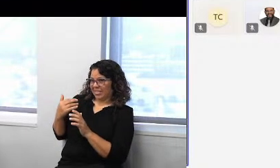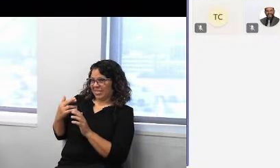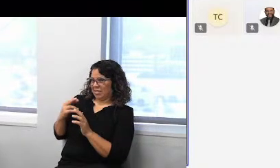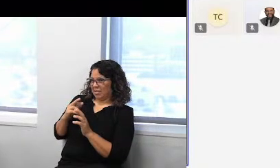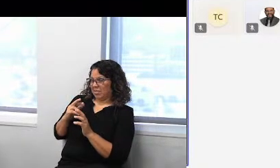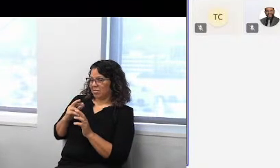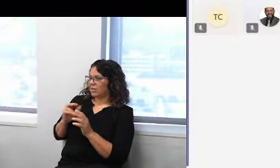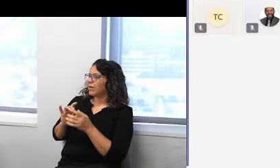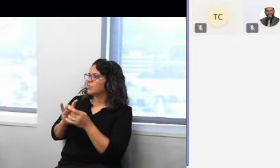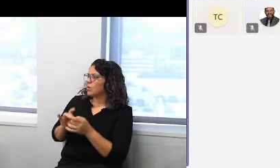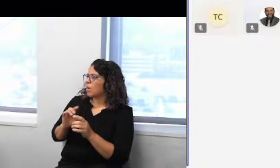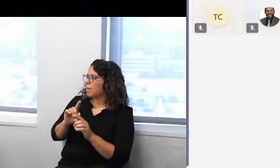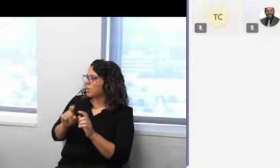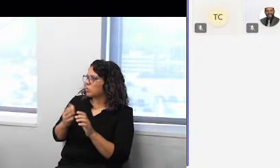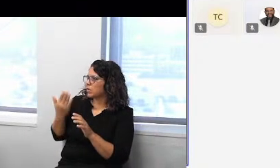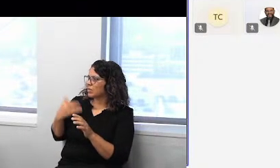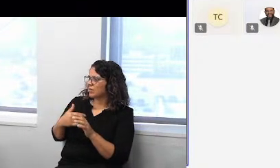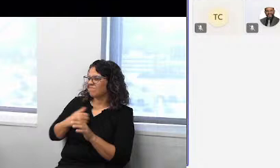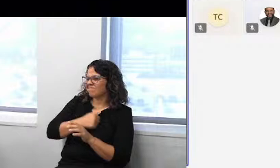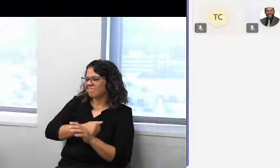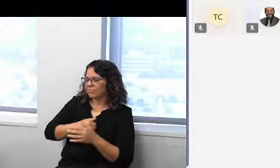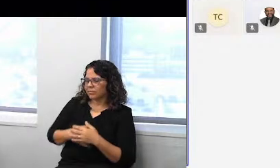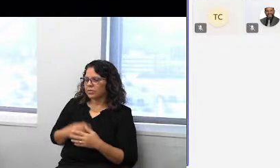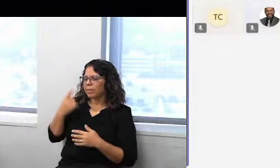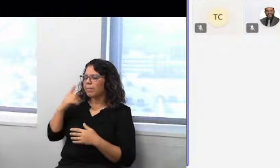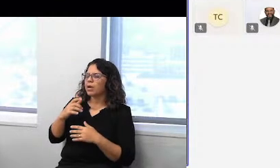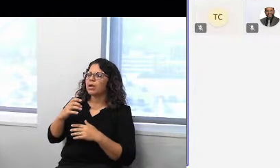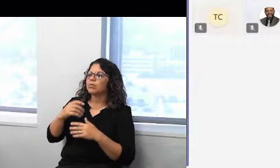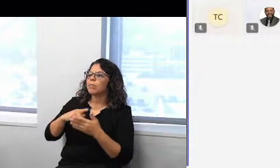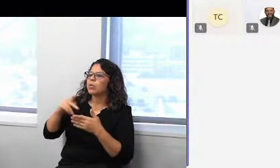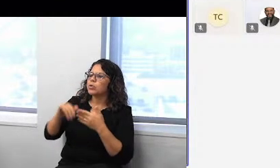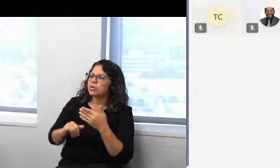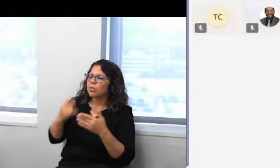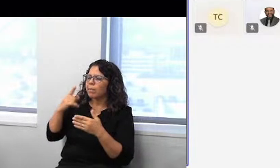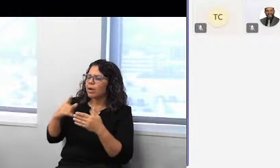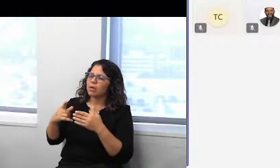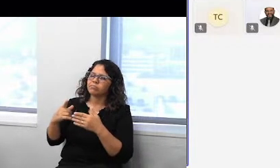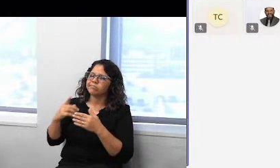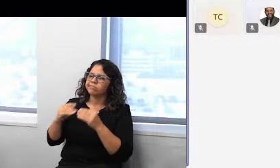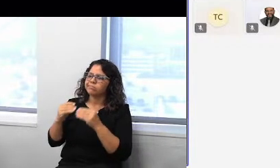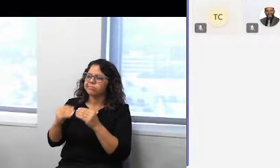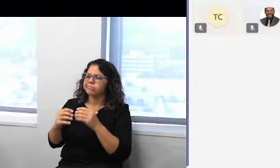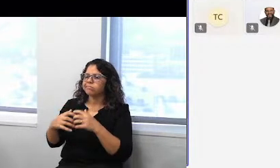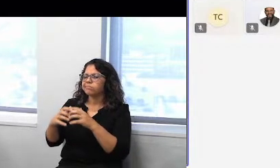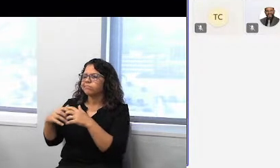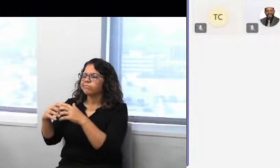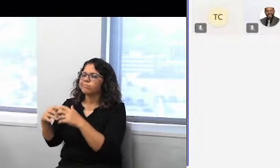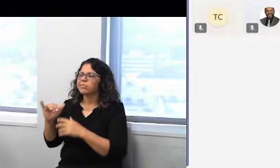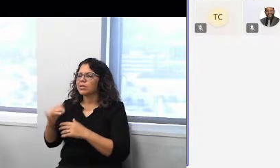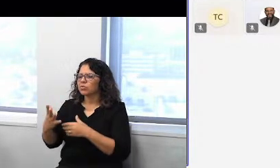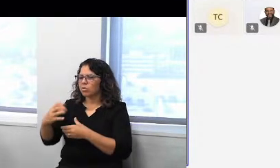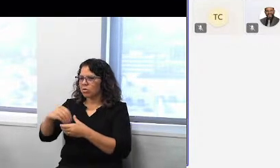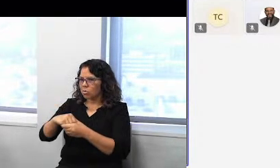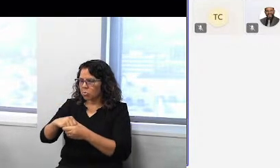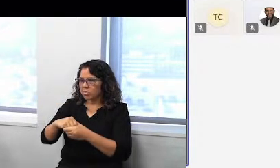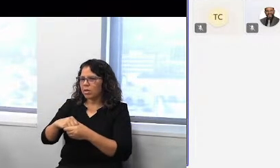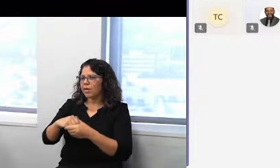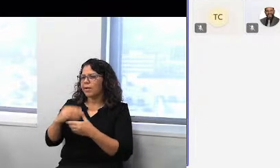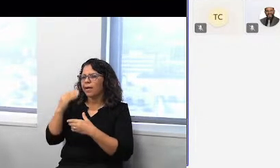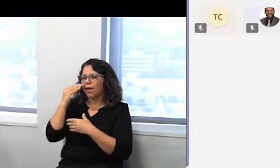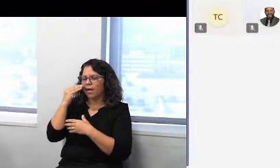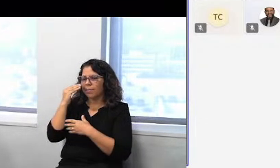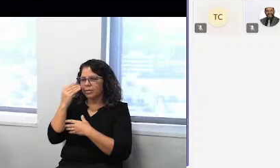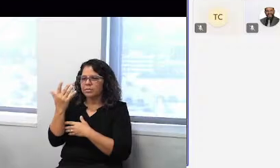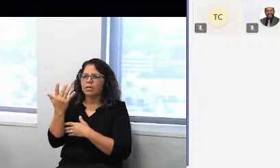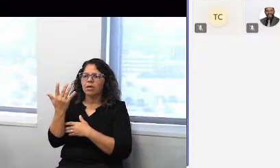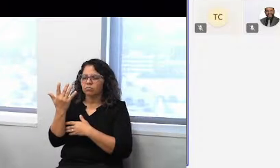projects, do those projects include the additional capacity necessary to meet the 2050